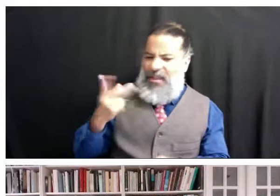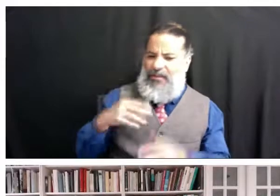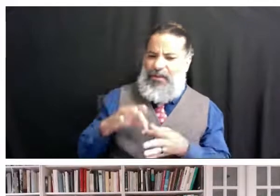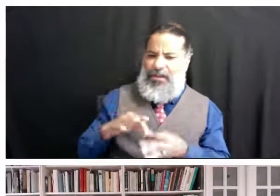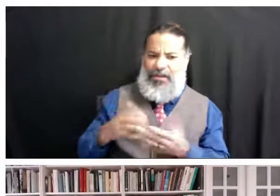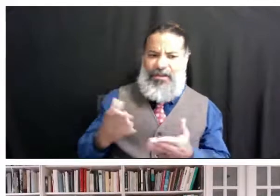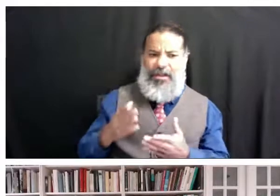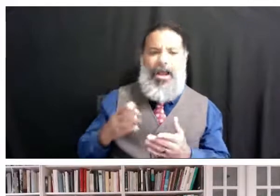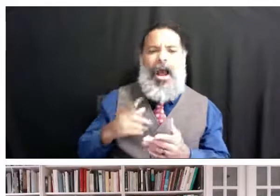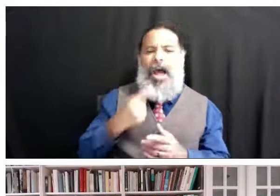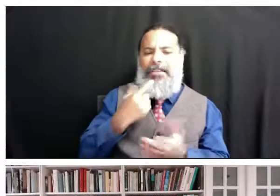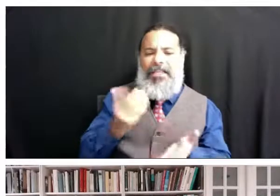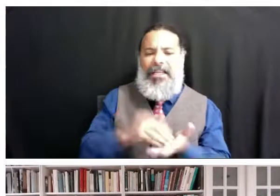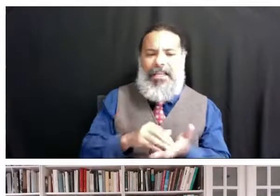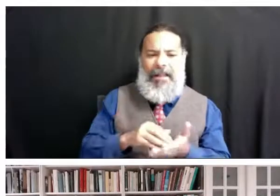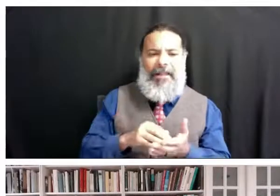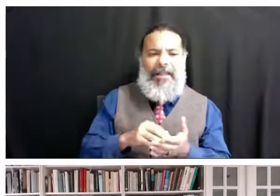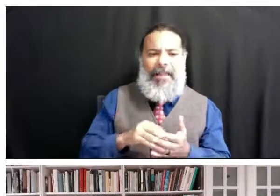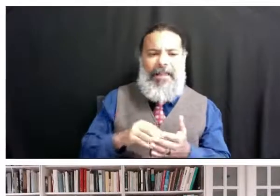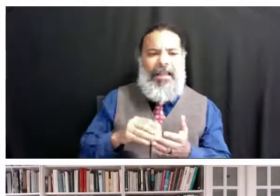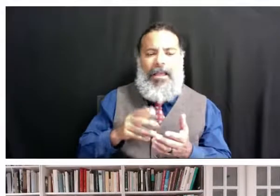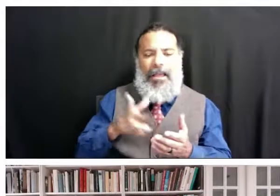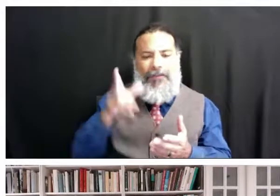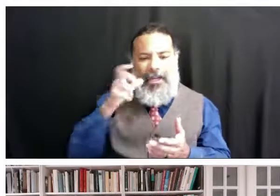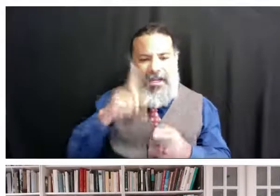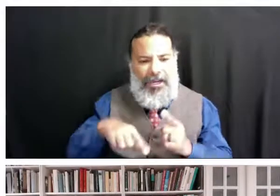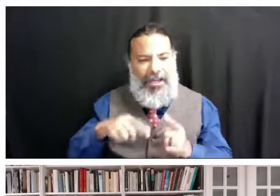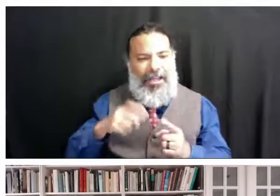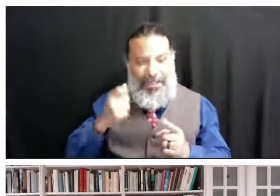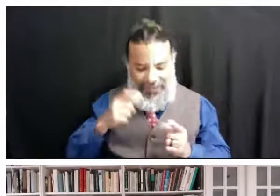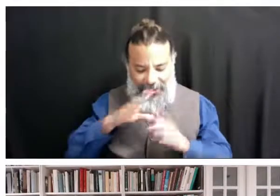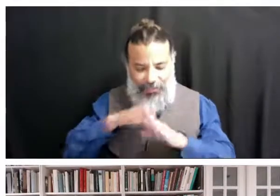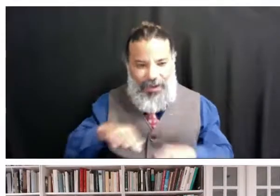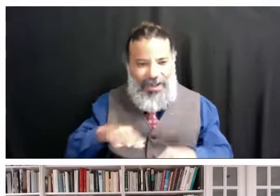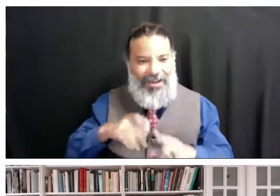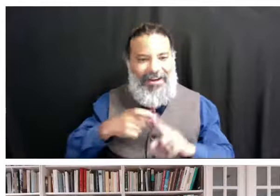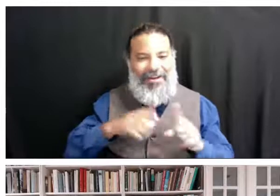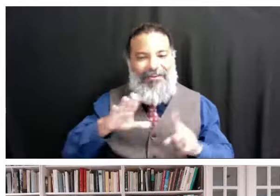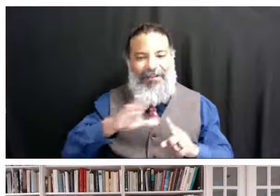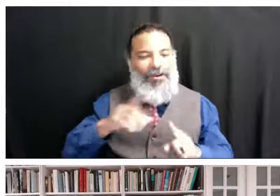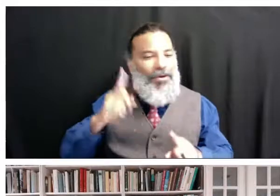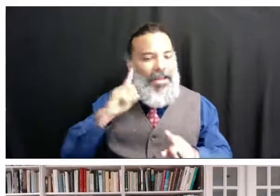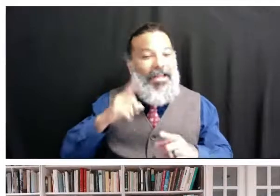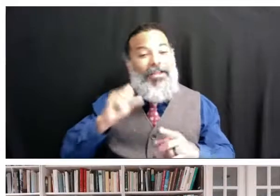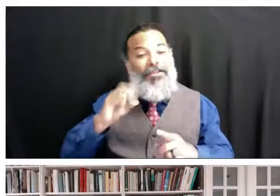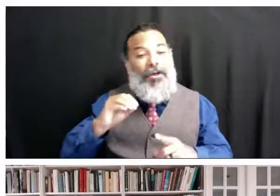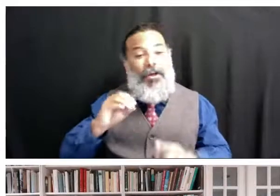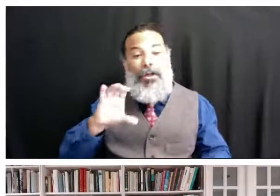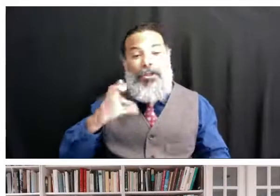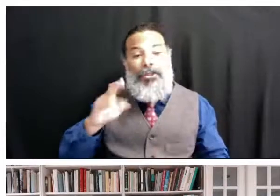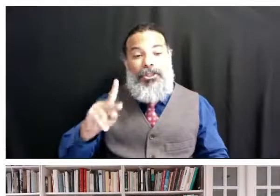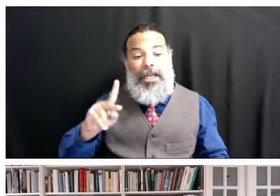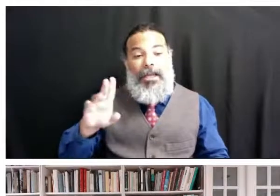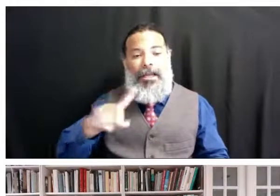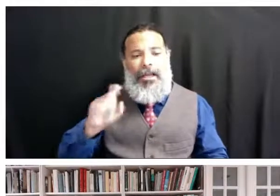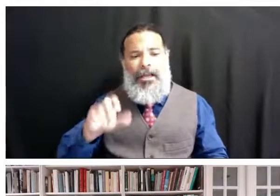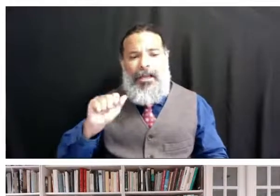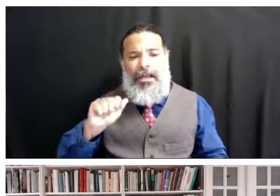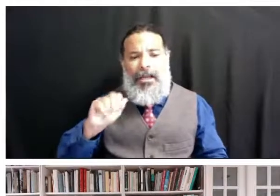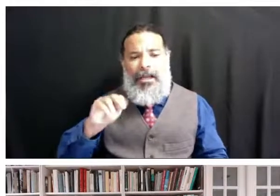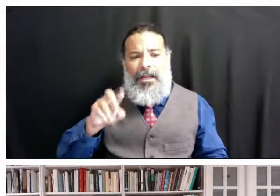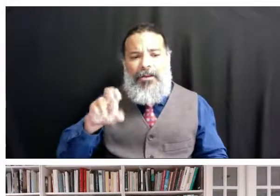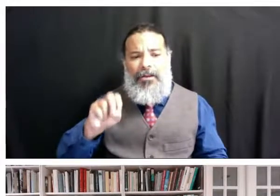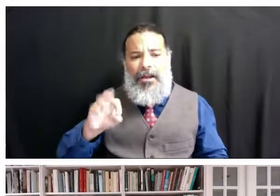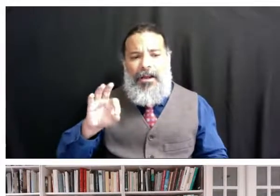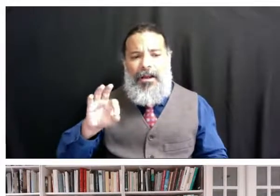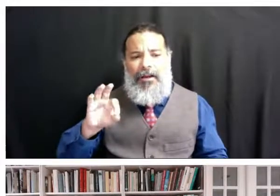And I'll repeat the question for you in case you couldn't hear it. It's a little quiet coming from your end. But Chick's question was about Andre and Frazzoni.